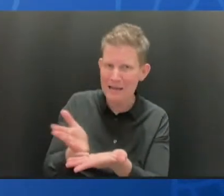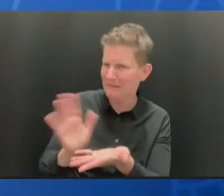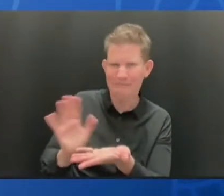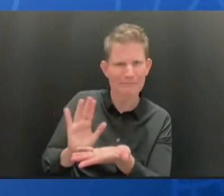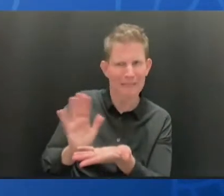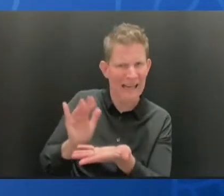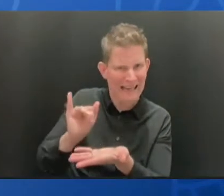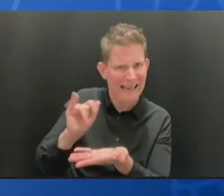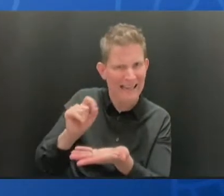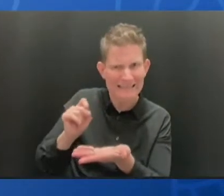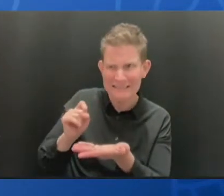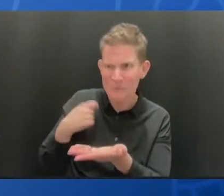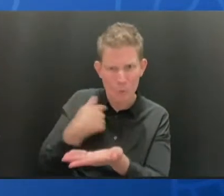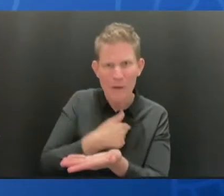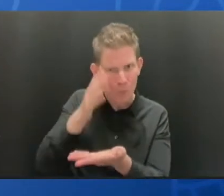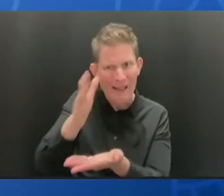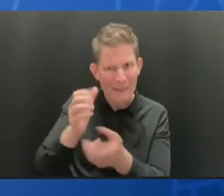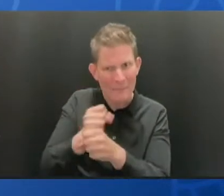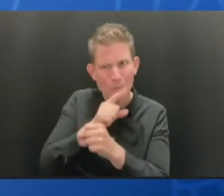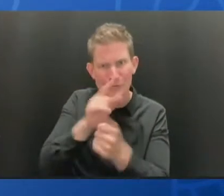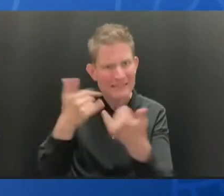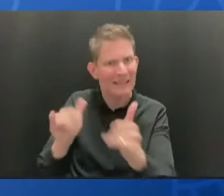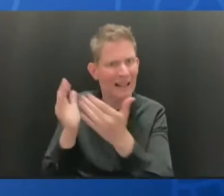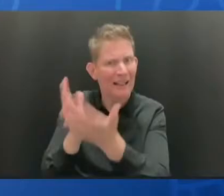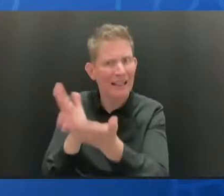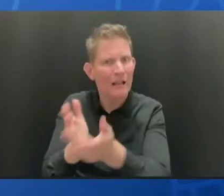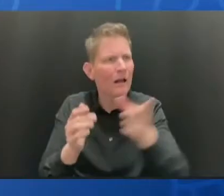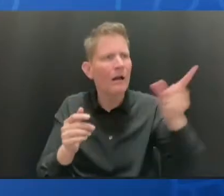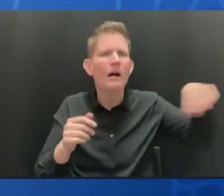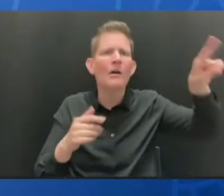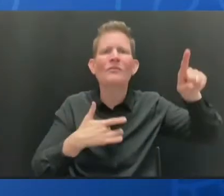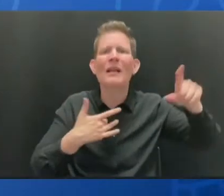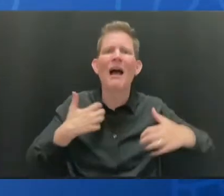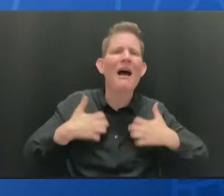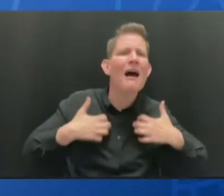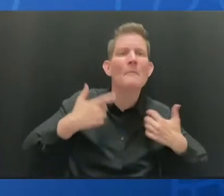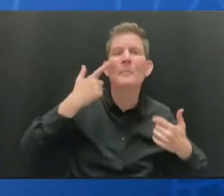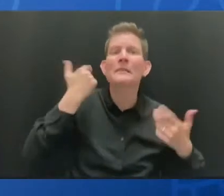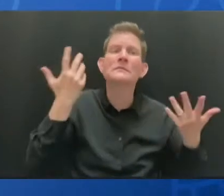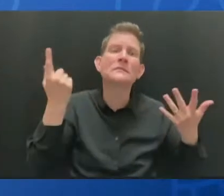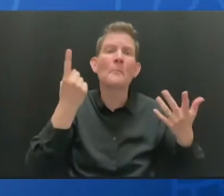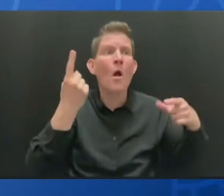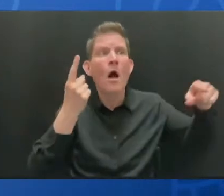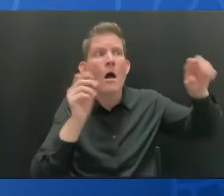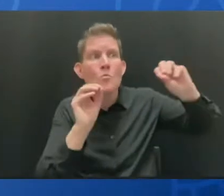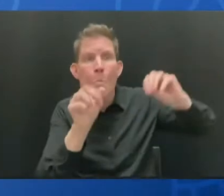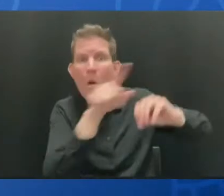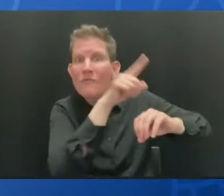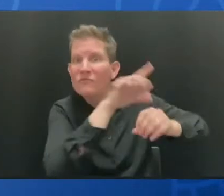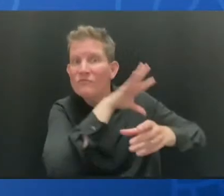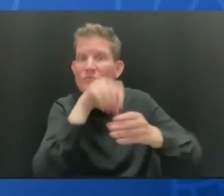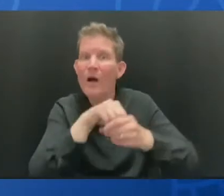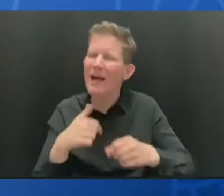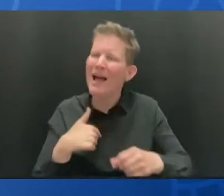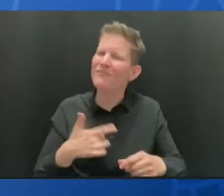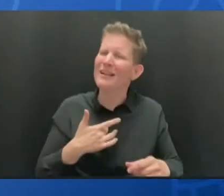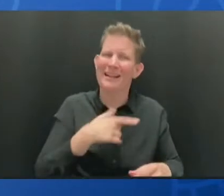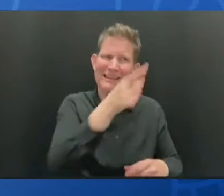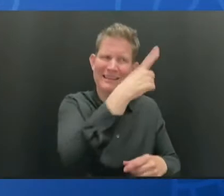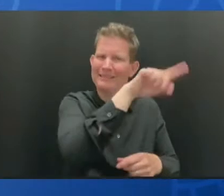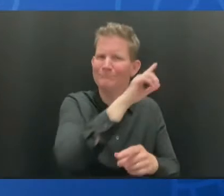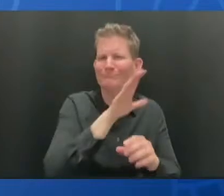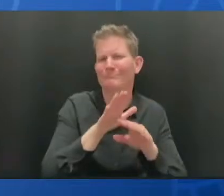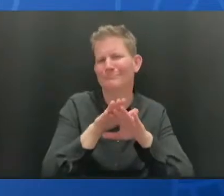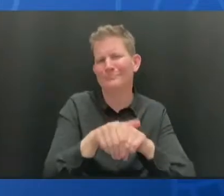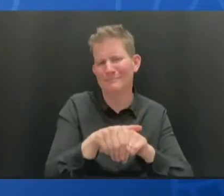out, is, I think, the height of hypocrisy. So the bottom line is that clearly people who care about the nature of